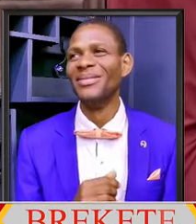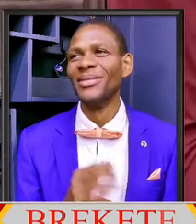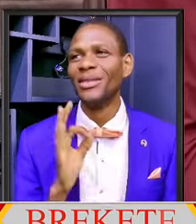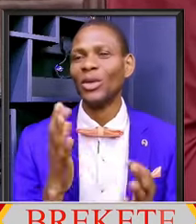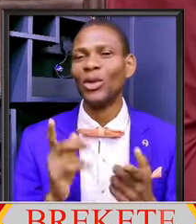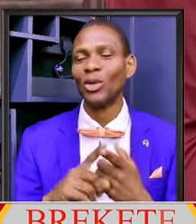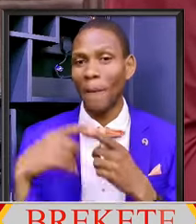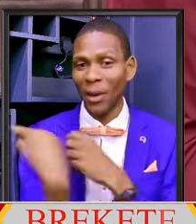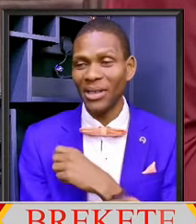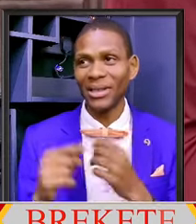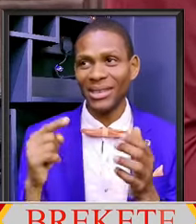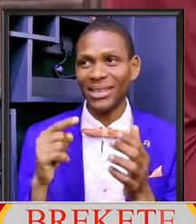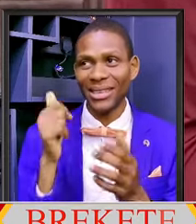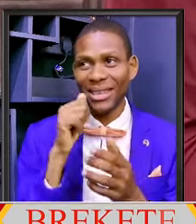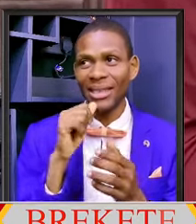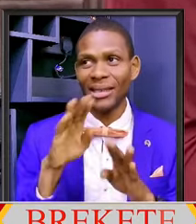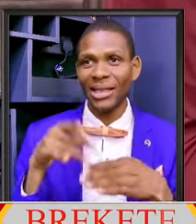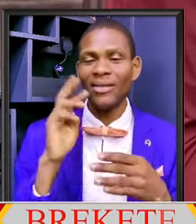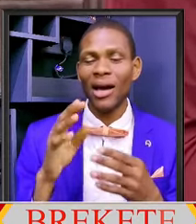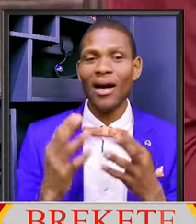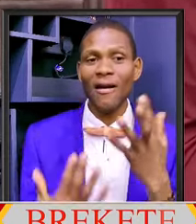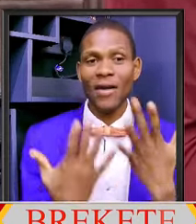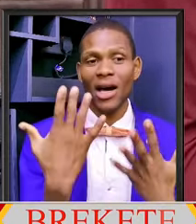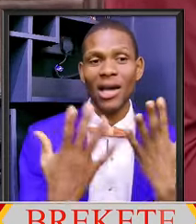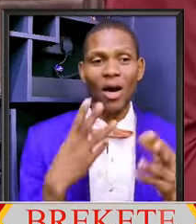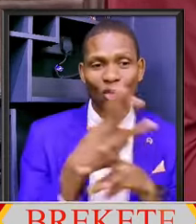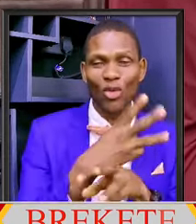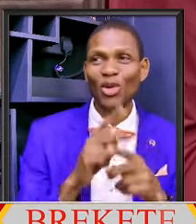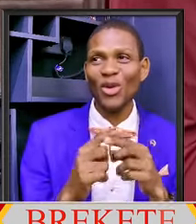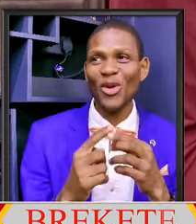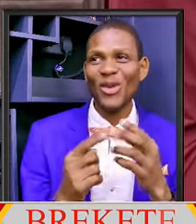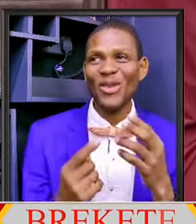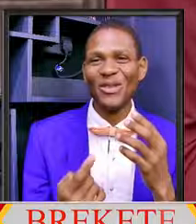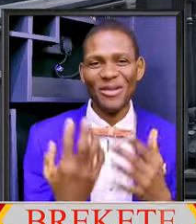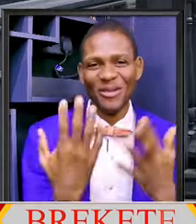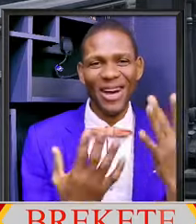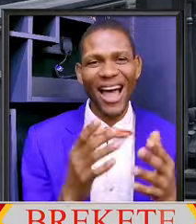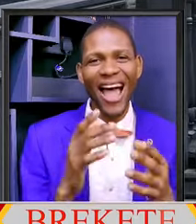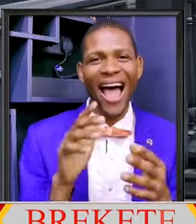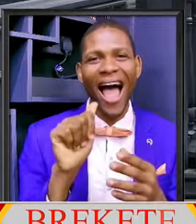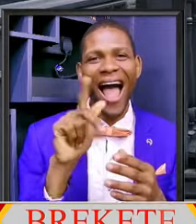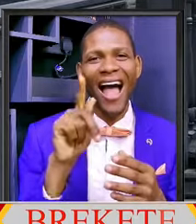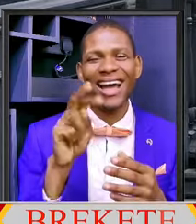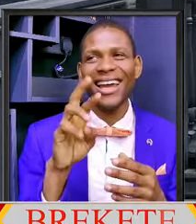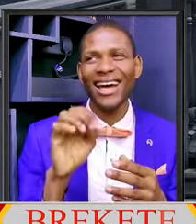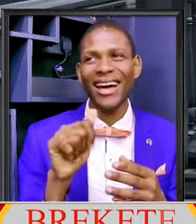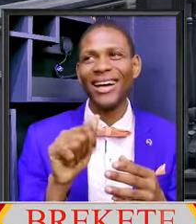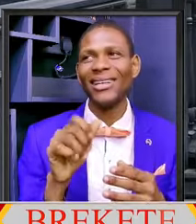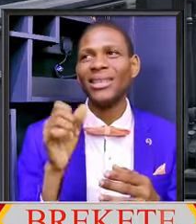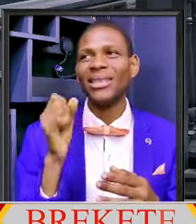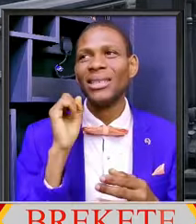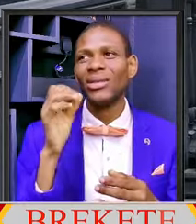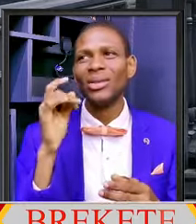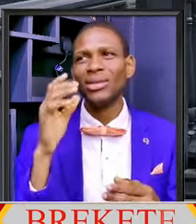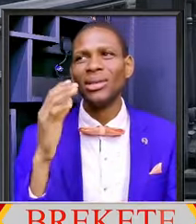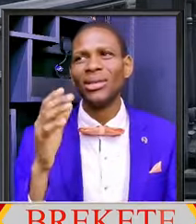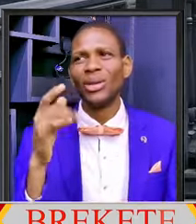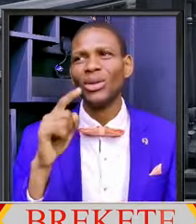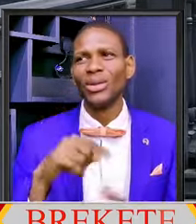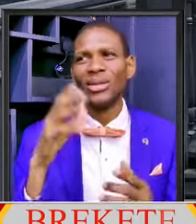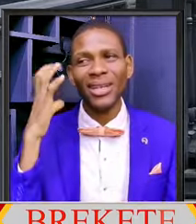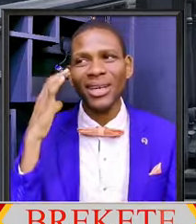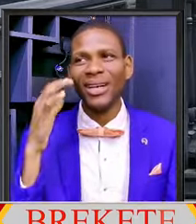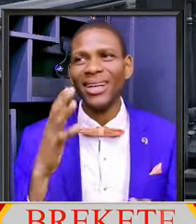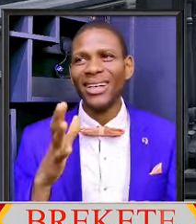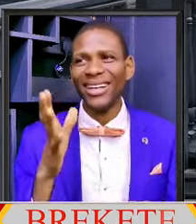If you want punish this one now, give her firewood to fry akara. Yeah. You go, wait till you go here now.